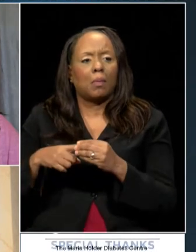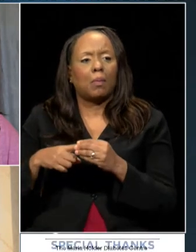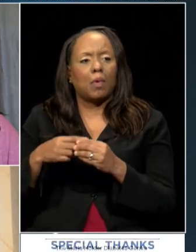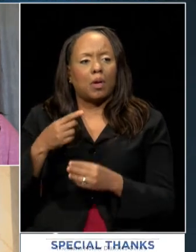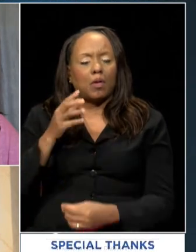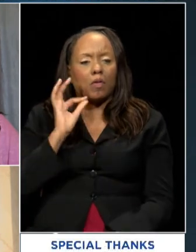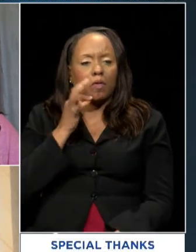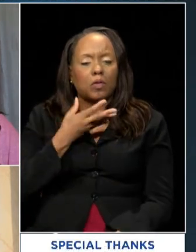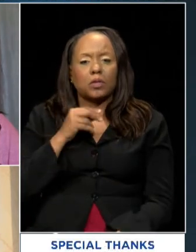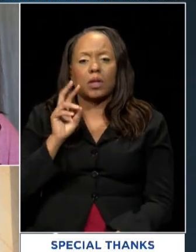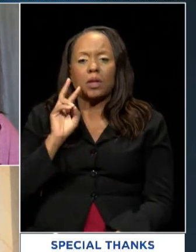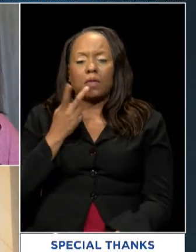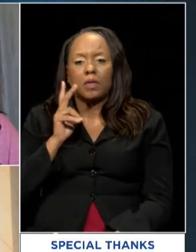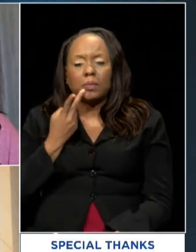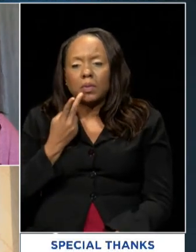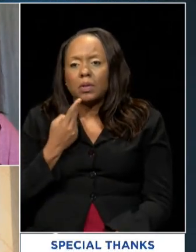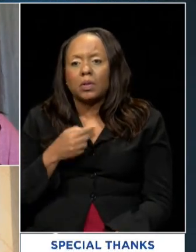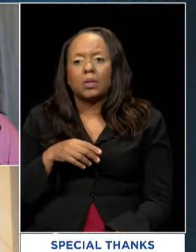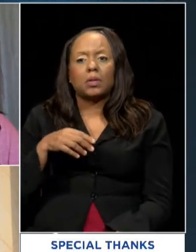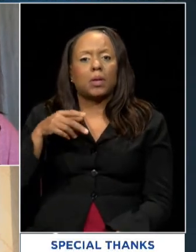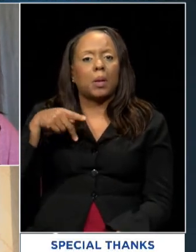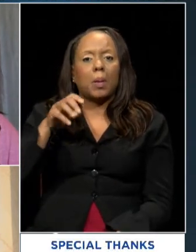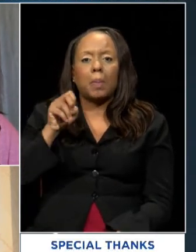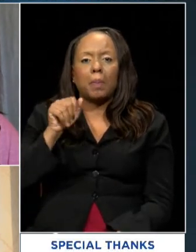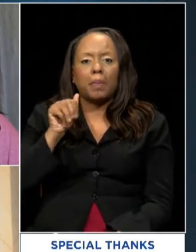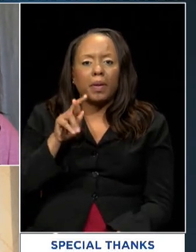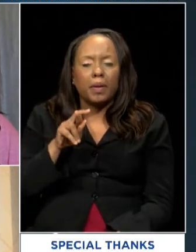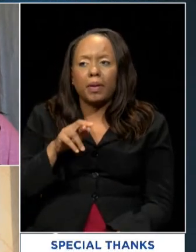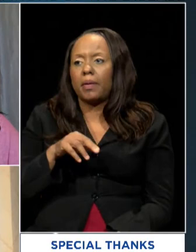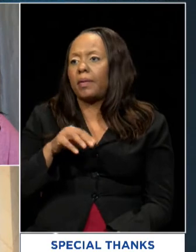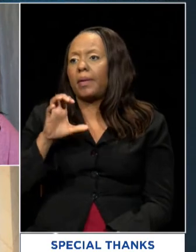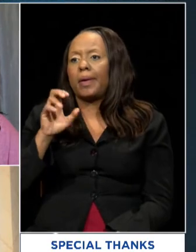lettuce, spinach. What would you like to know about those?